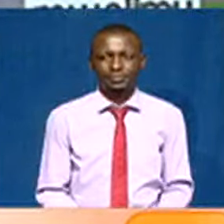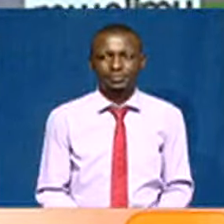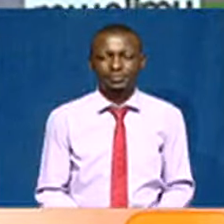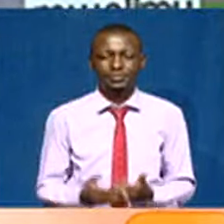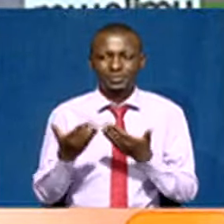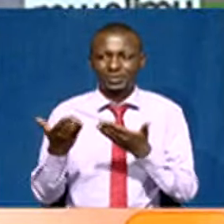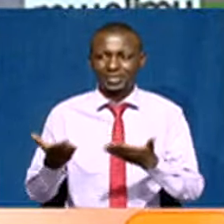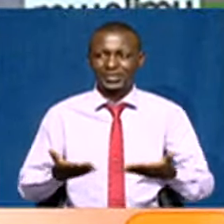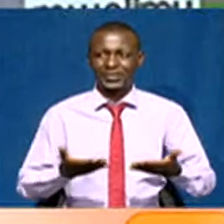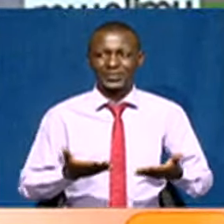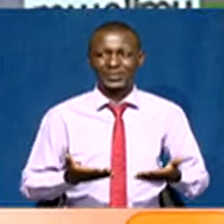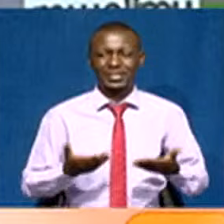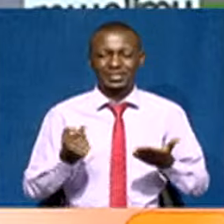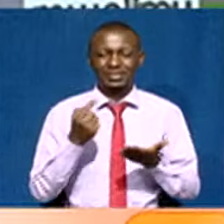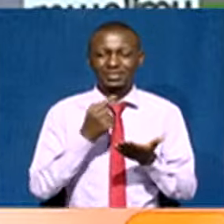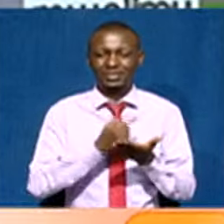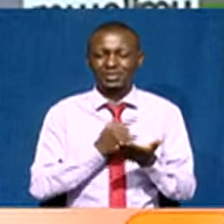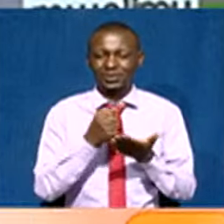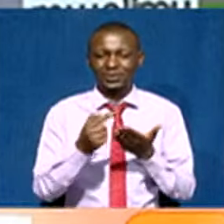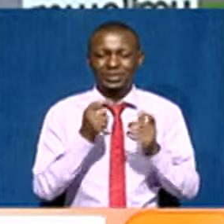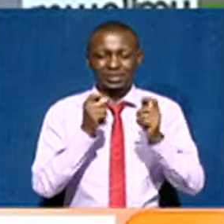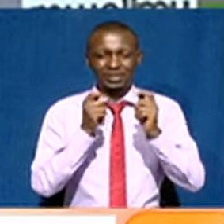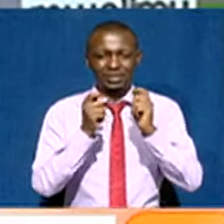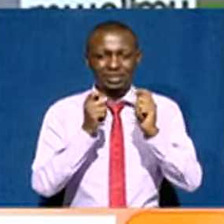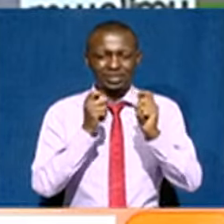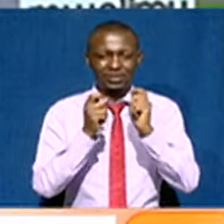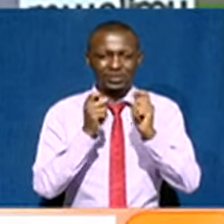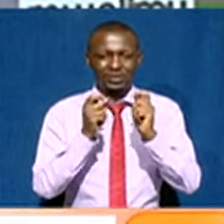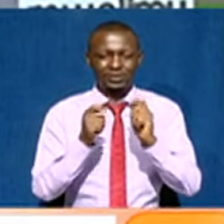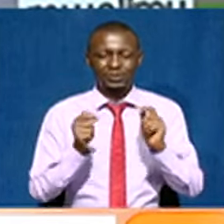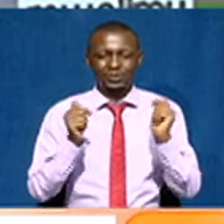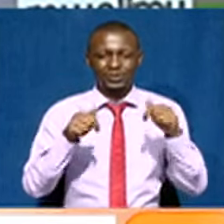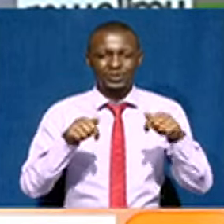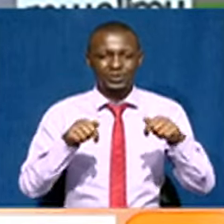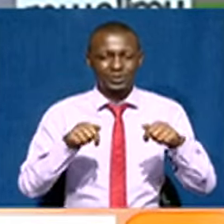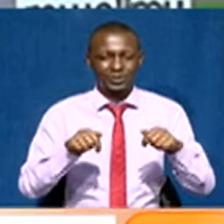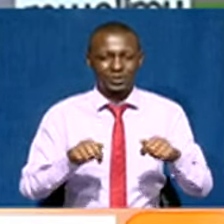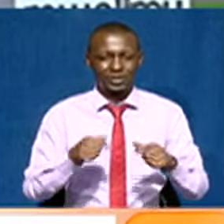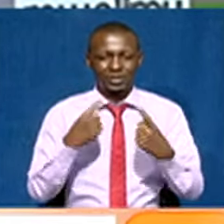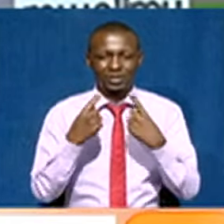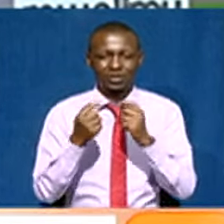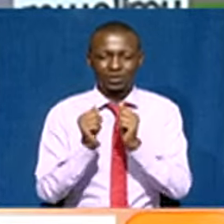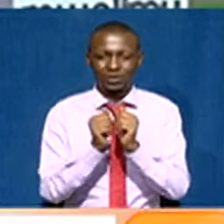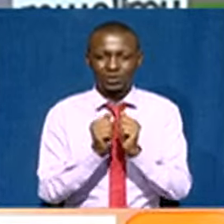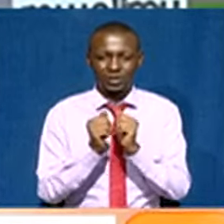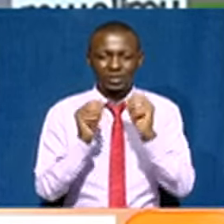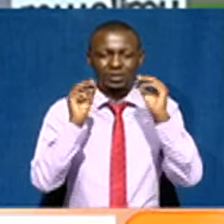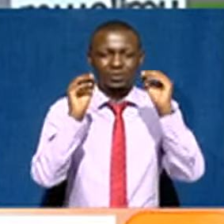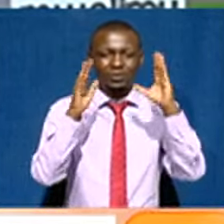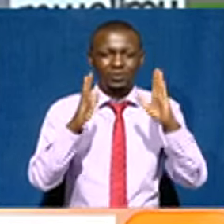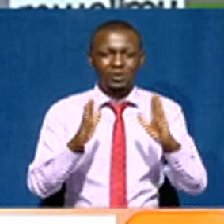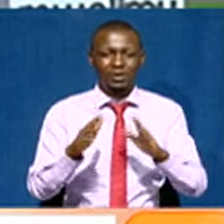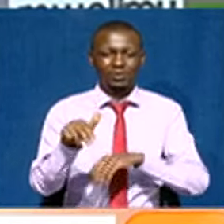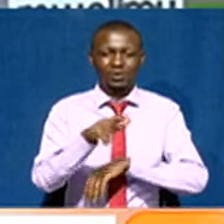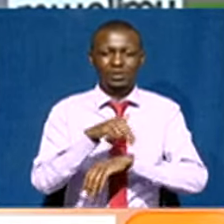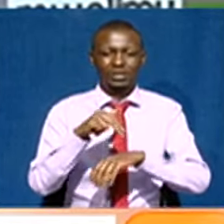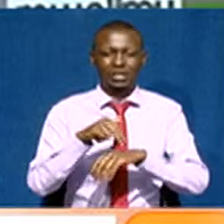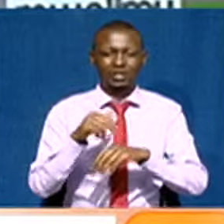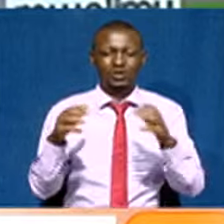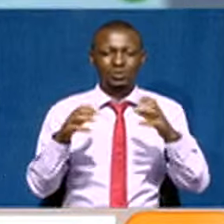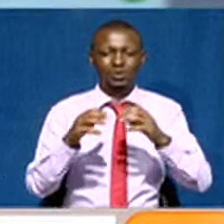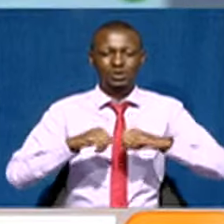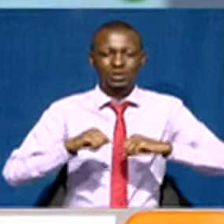Welcome to this week's edition of Power Talk. And today, we're speaking to Mwalimu National DT Sacco CEO,